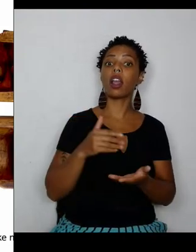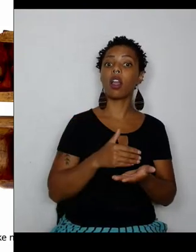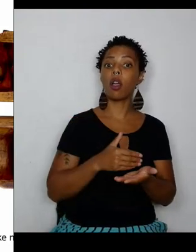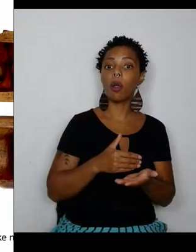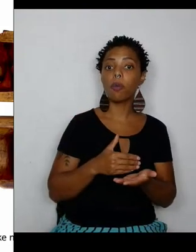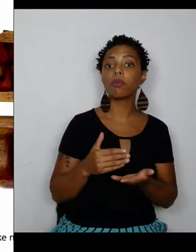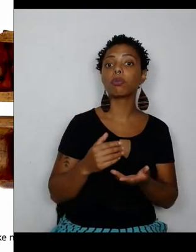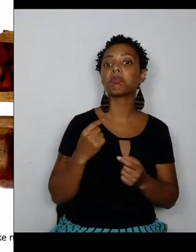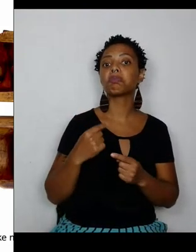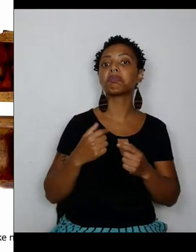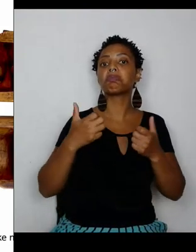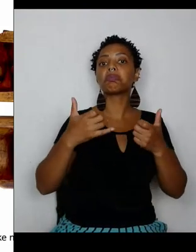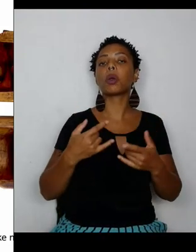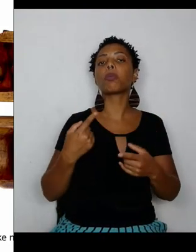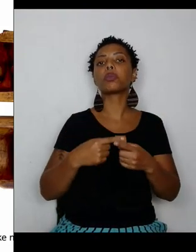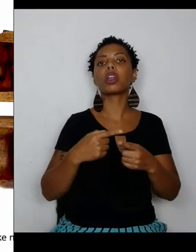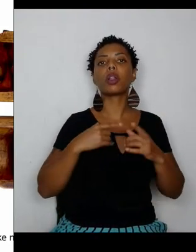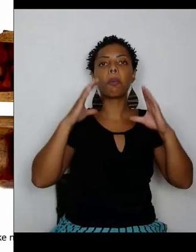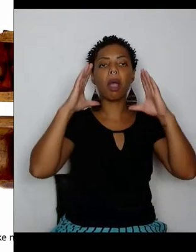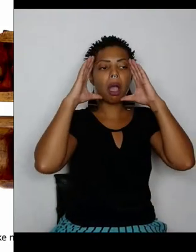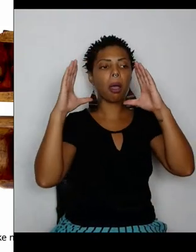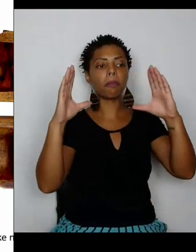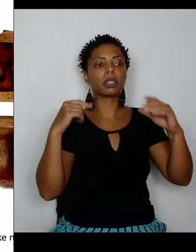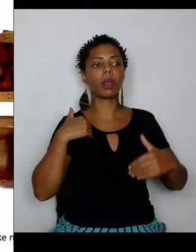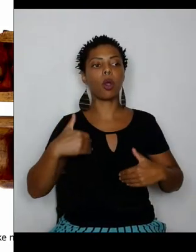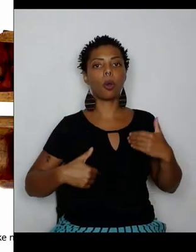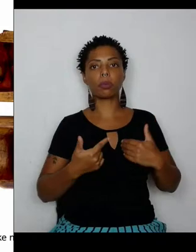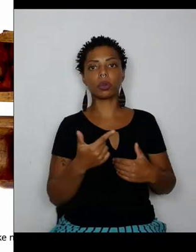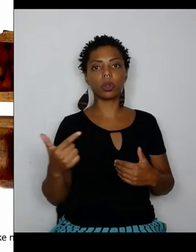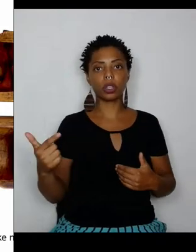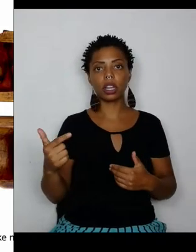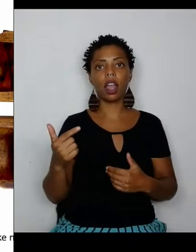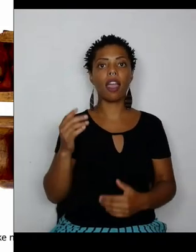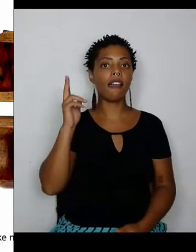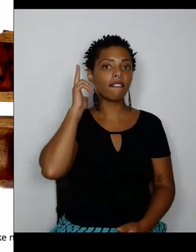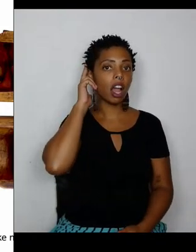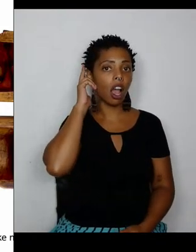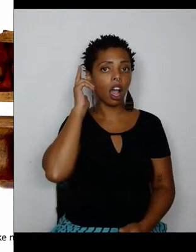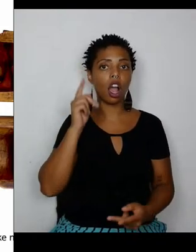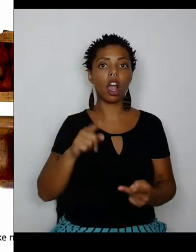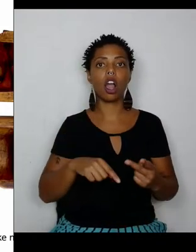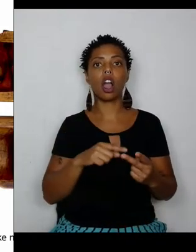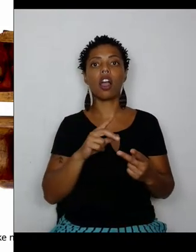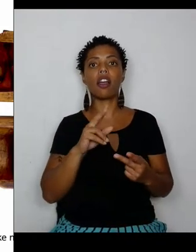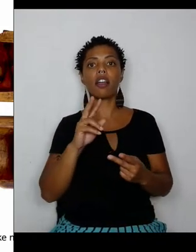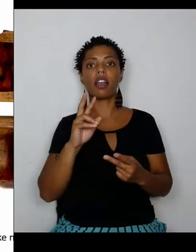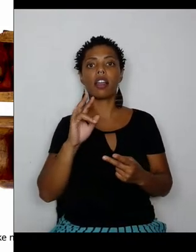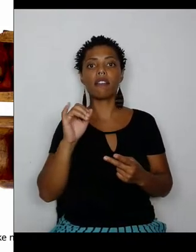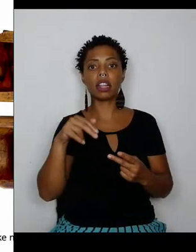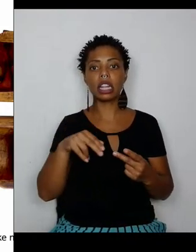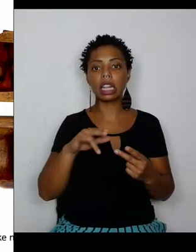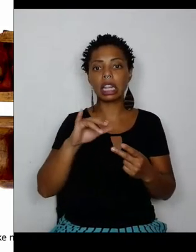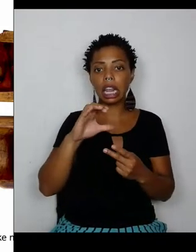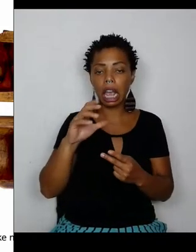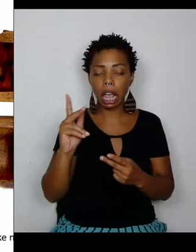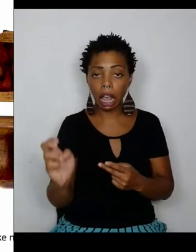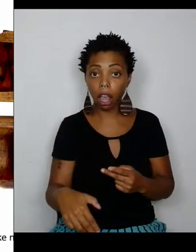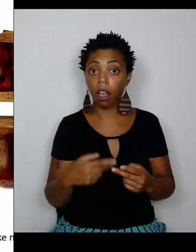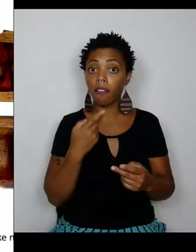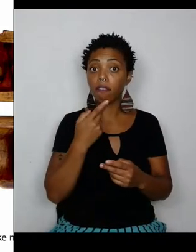first hand and enjoyed reading from time influenced gogan's interest in the primitive northern european artists